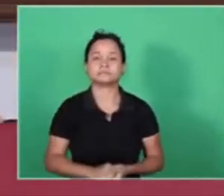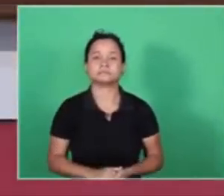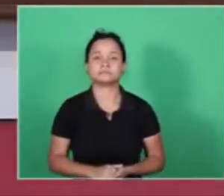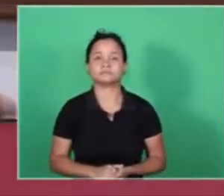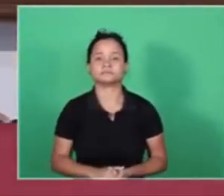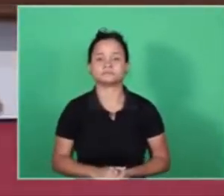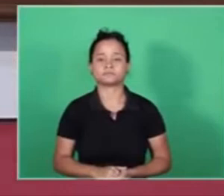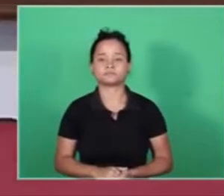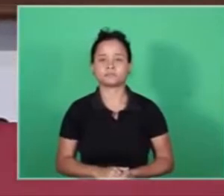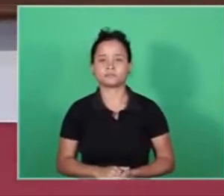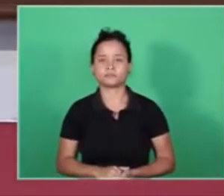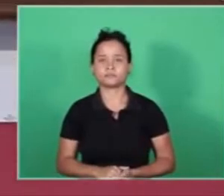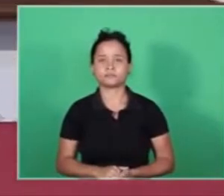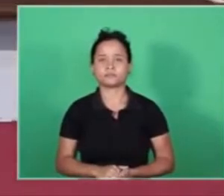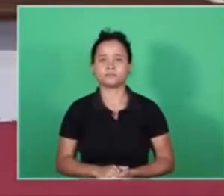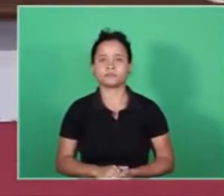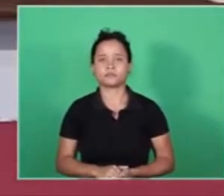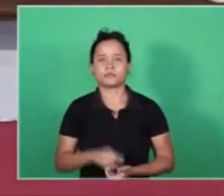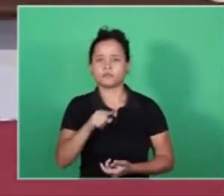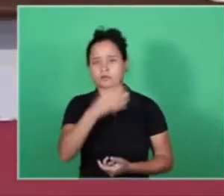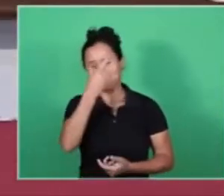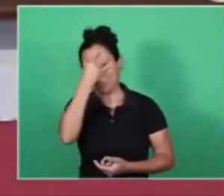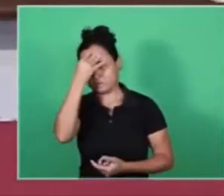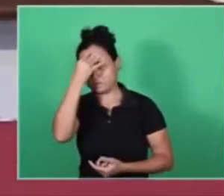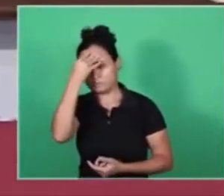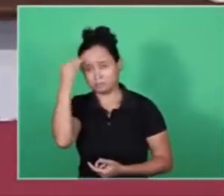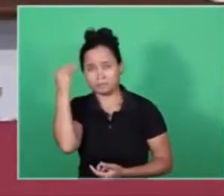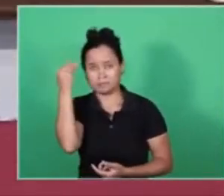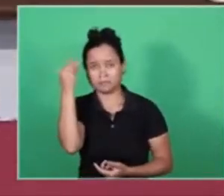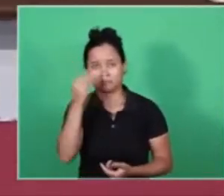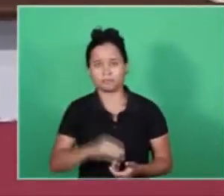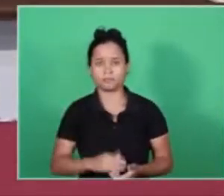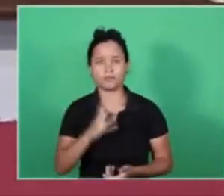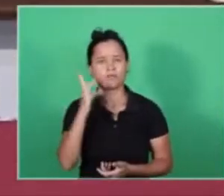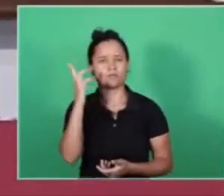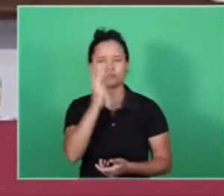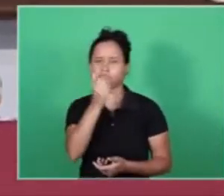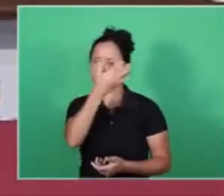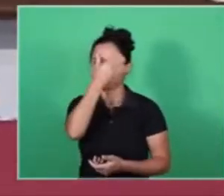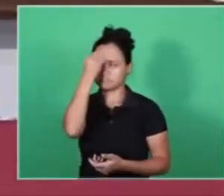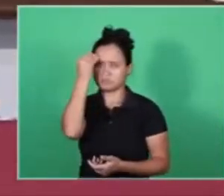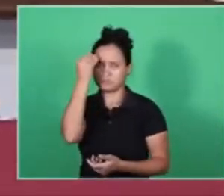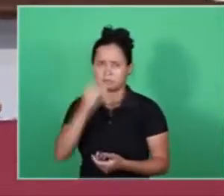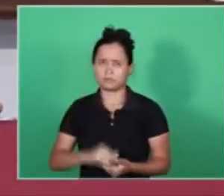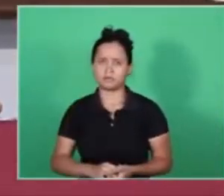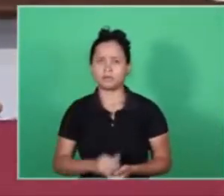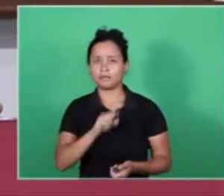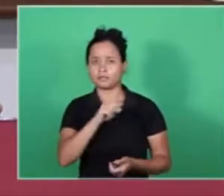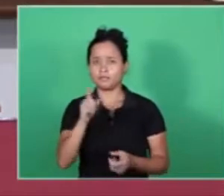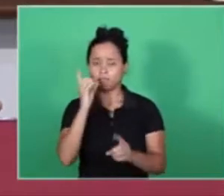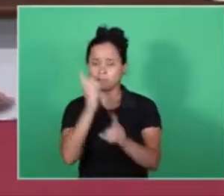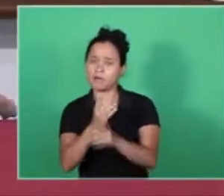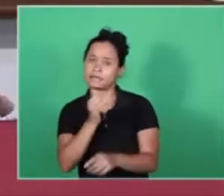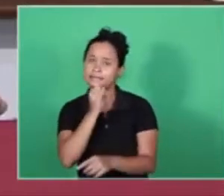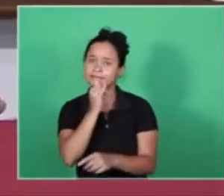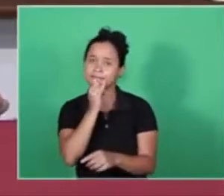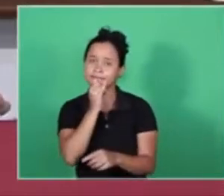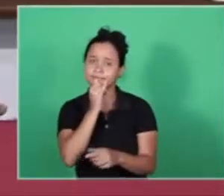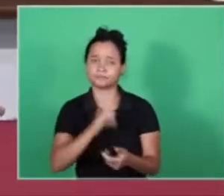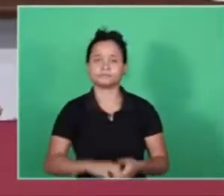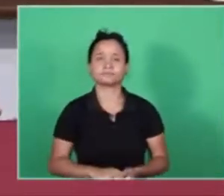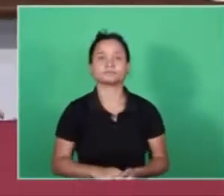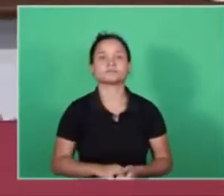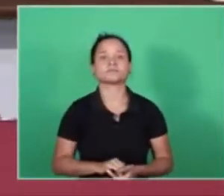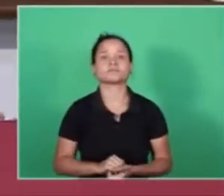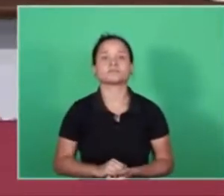that you can never forget all of those. You can see all the